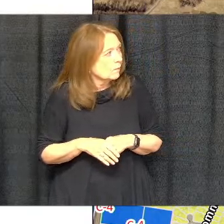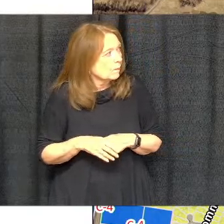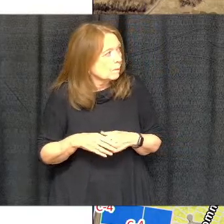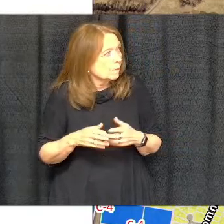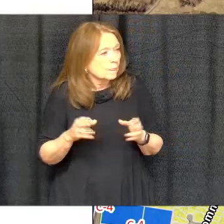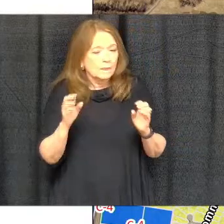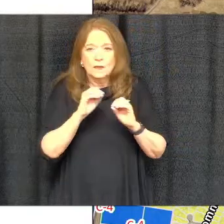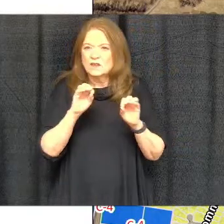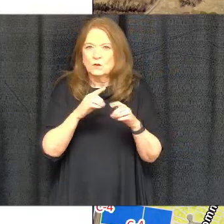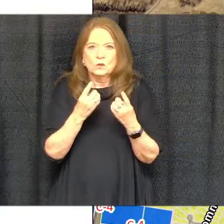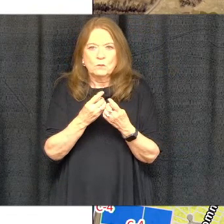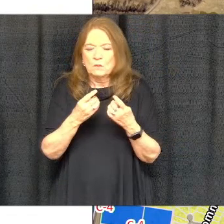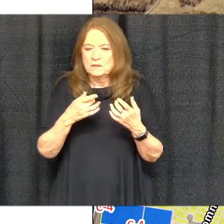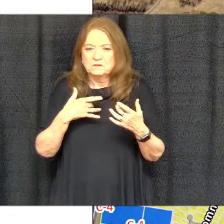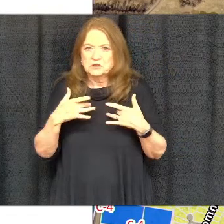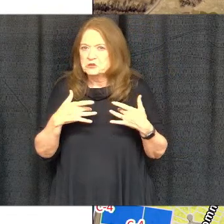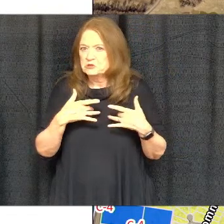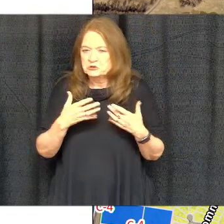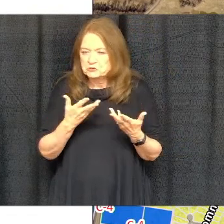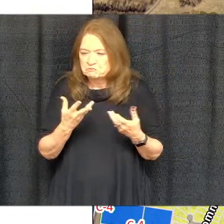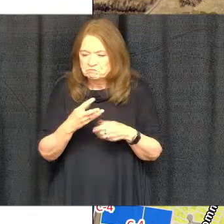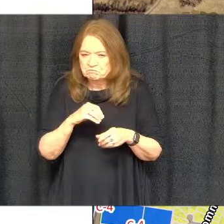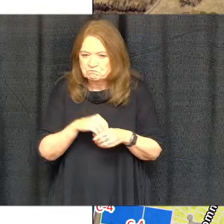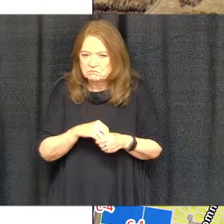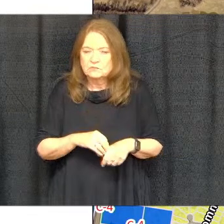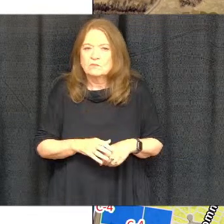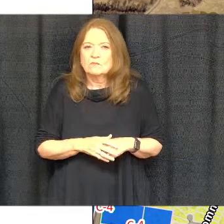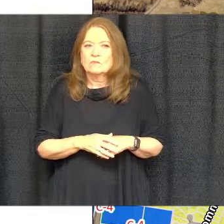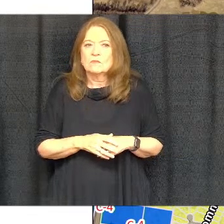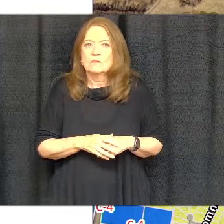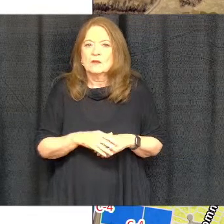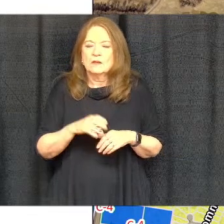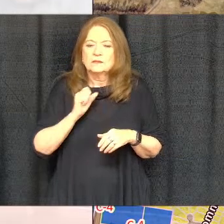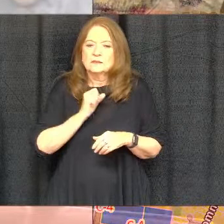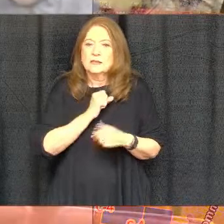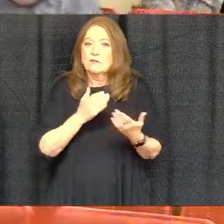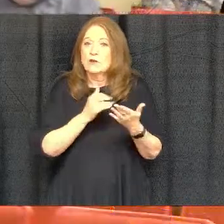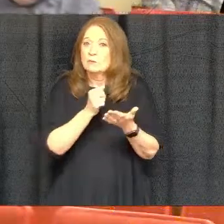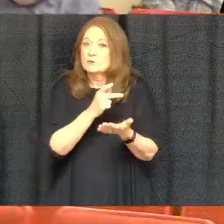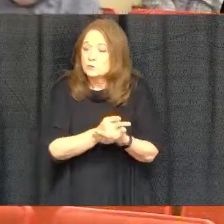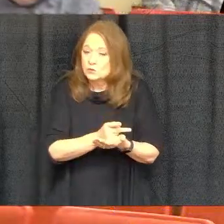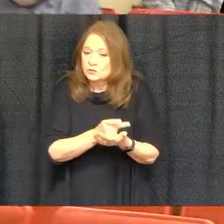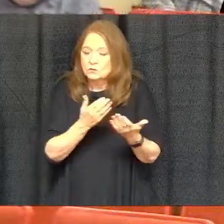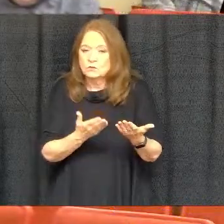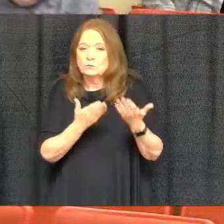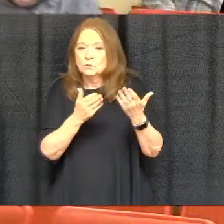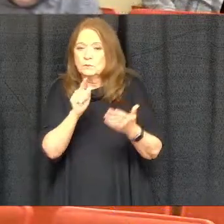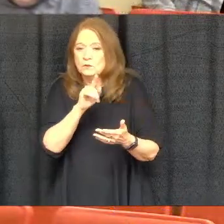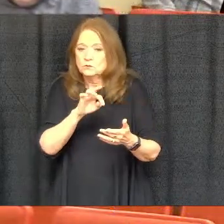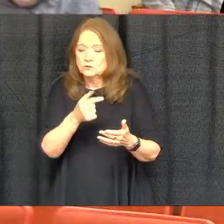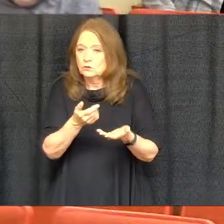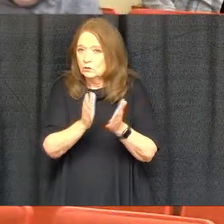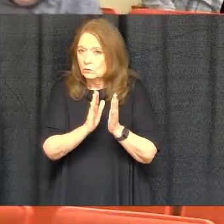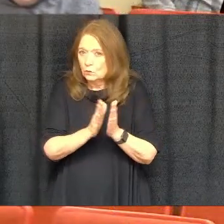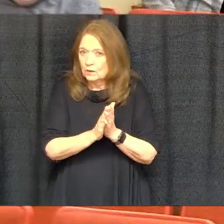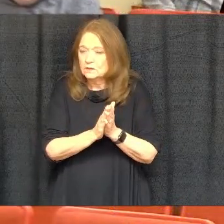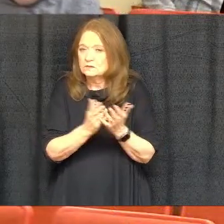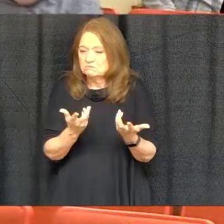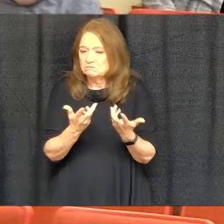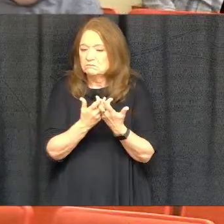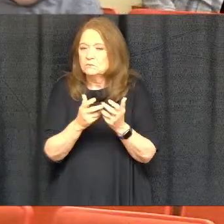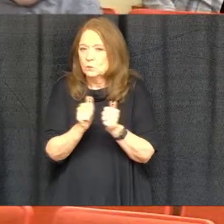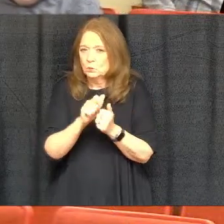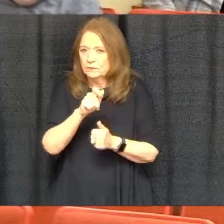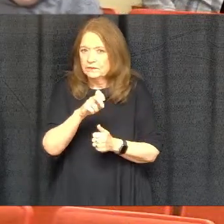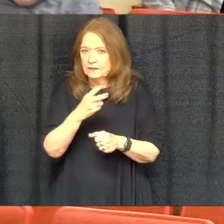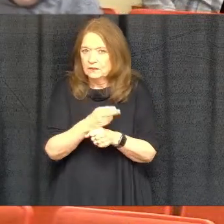No department comments or concerns involved. Staff recommends approval. The proposed zoning request is consistent with the land use